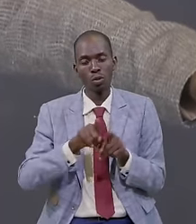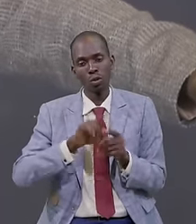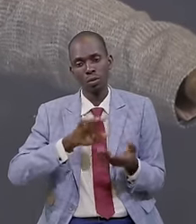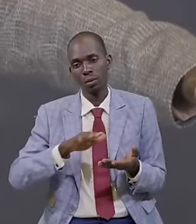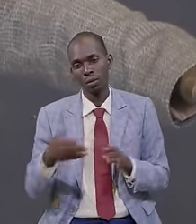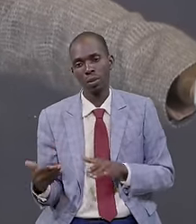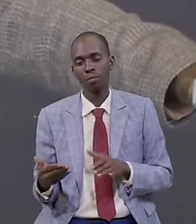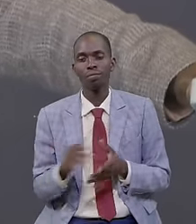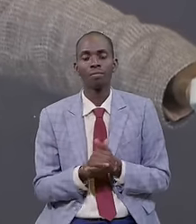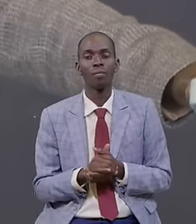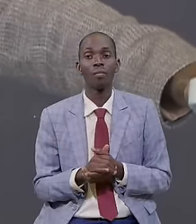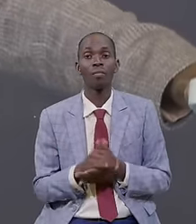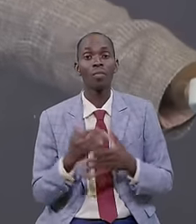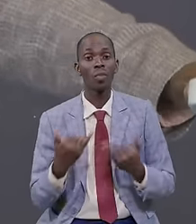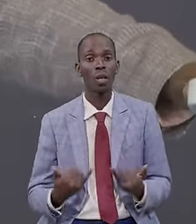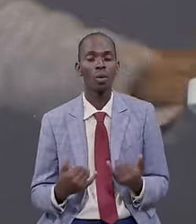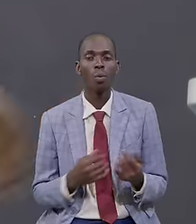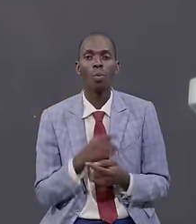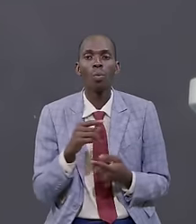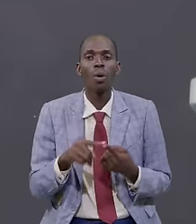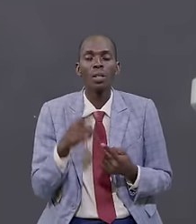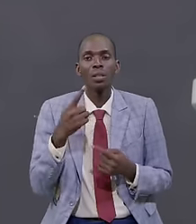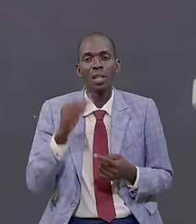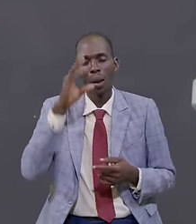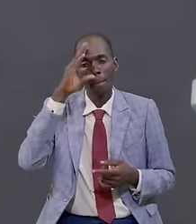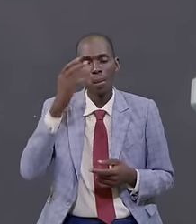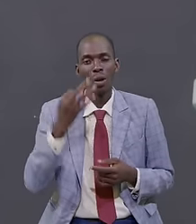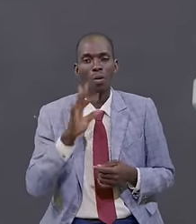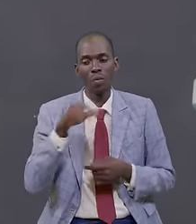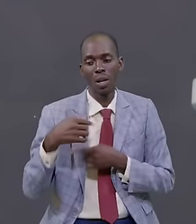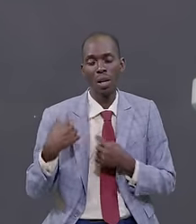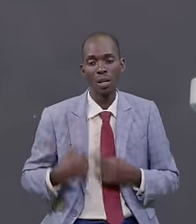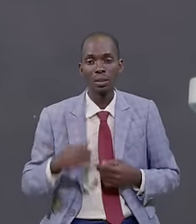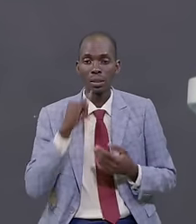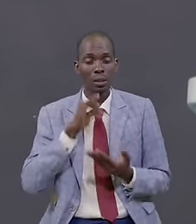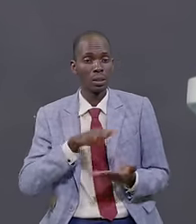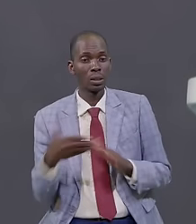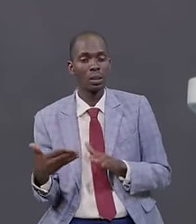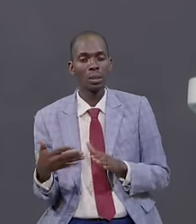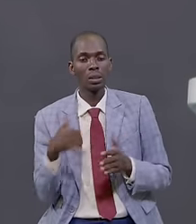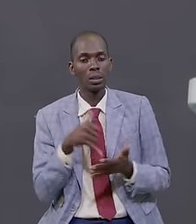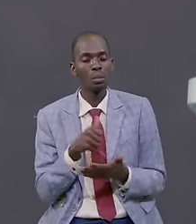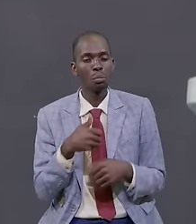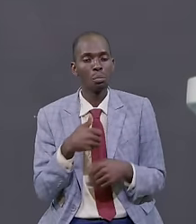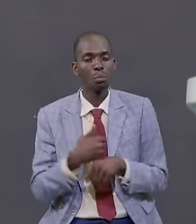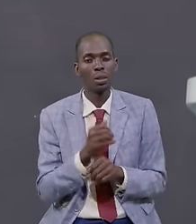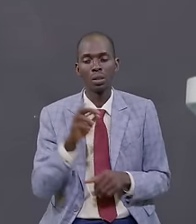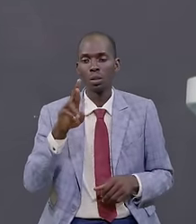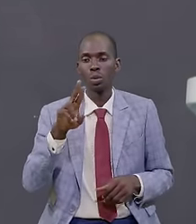love of your heart is gone. And Ruth became a widow at young